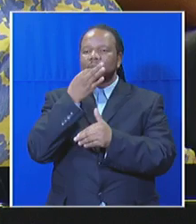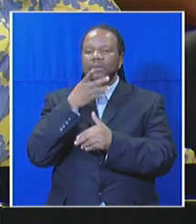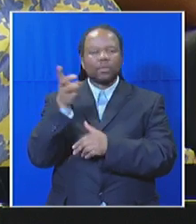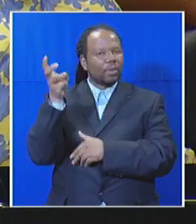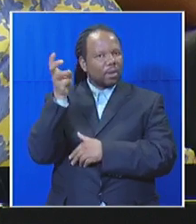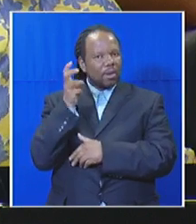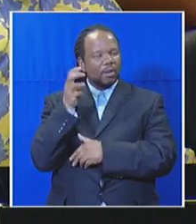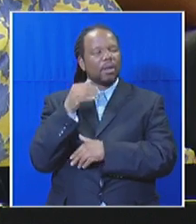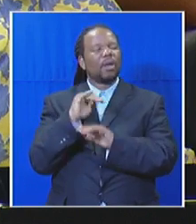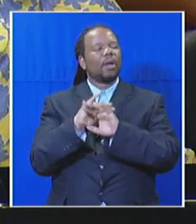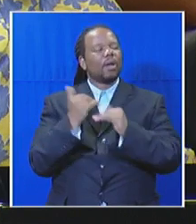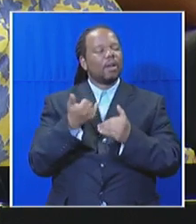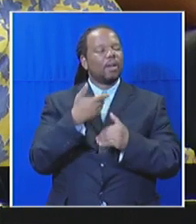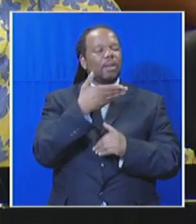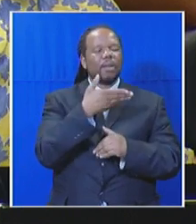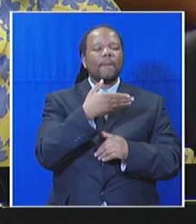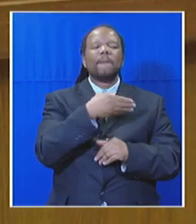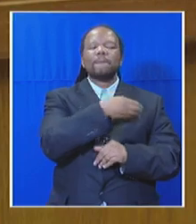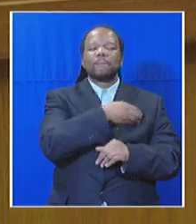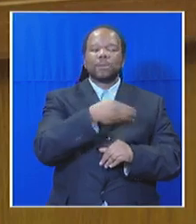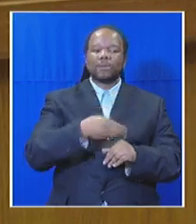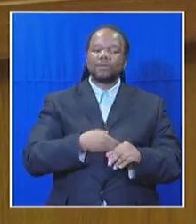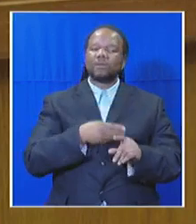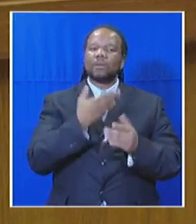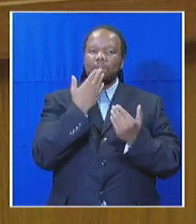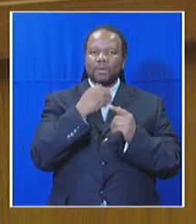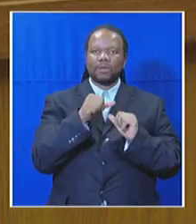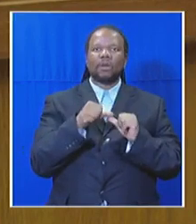President, please continue answering the question.